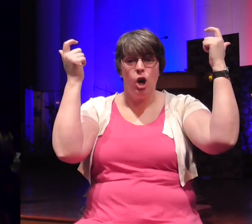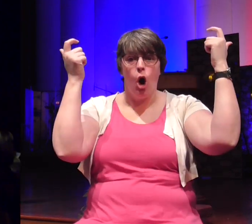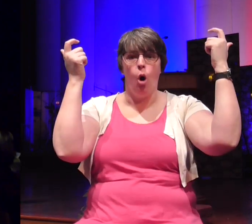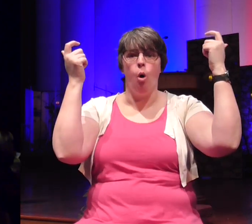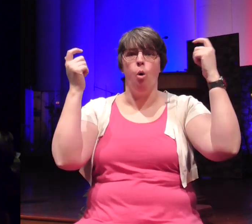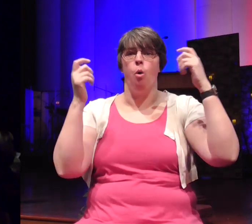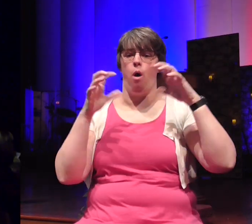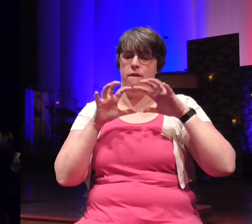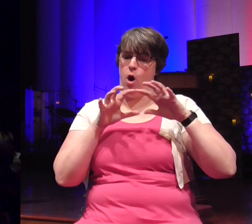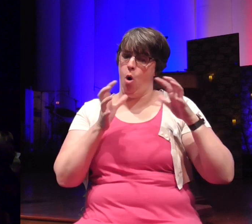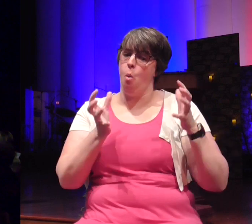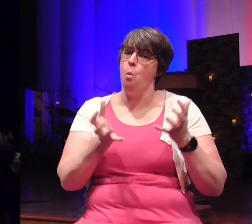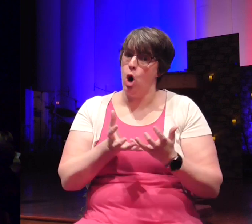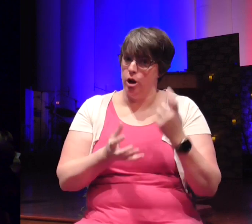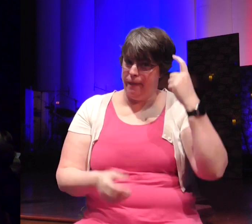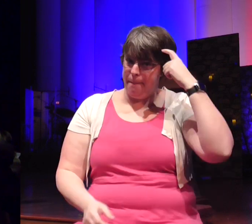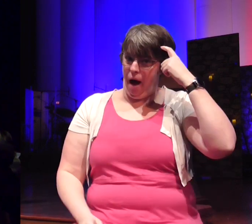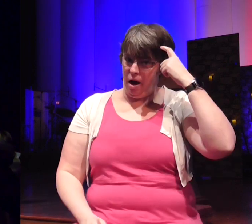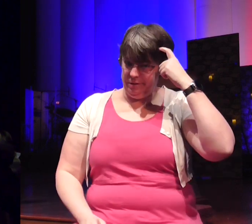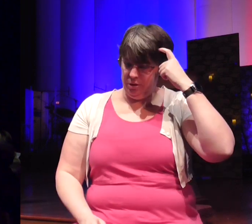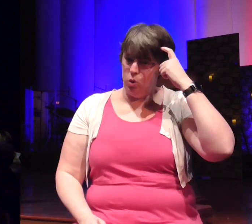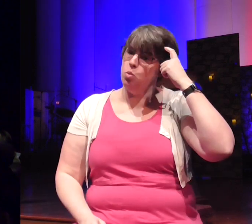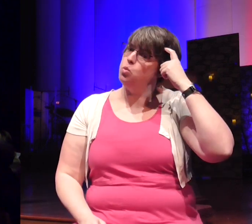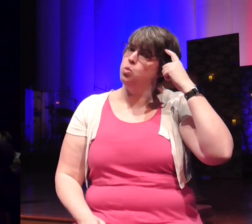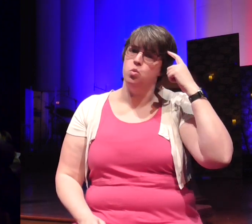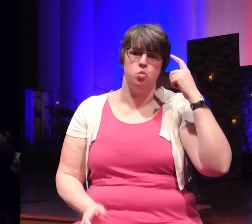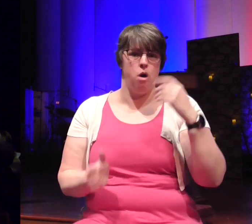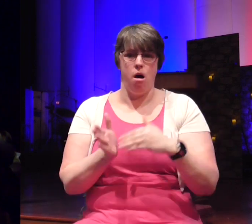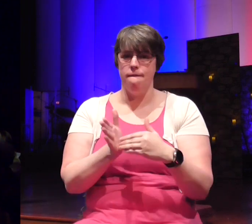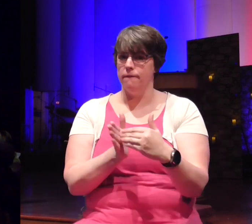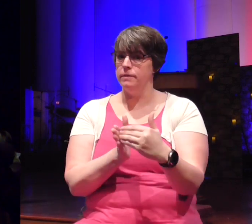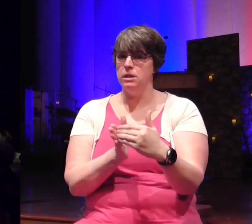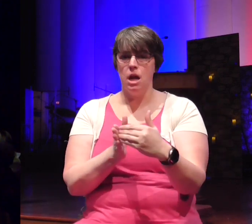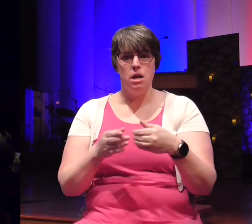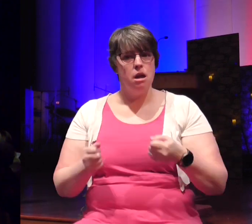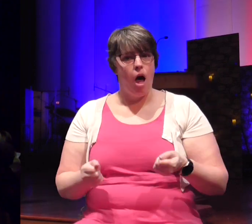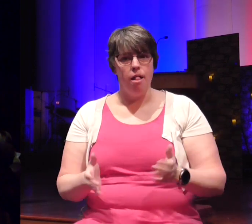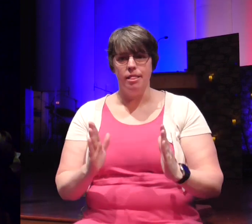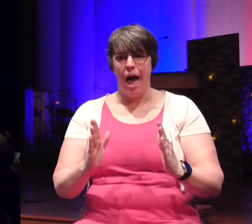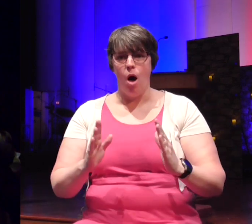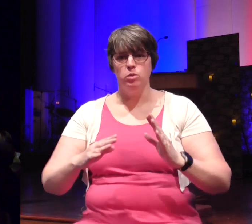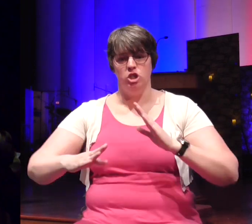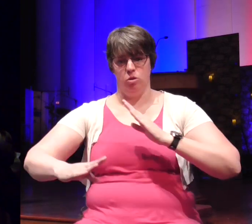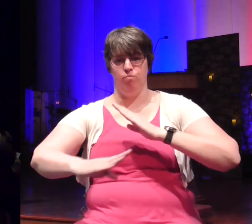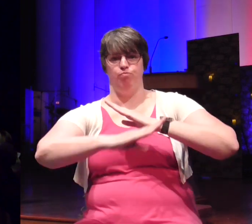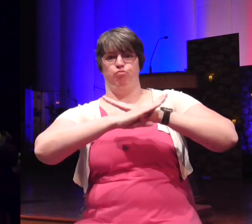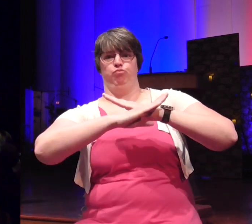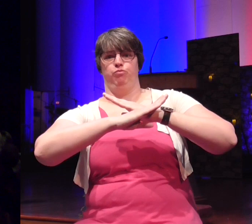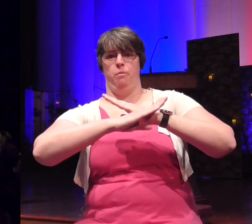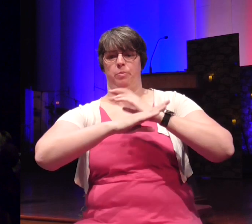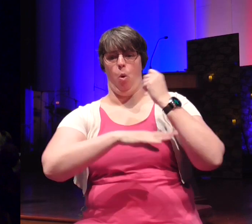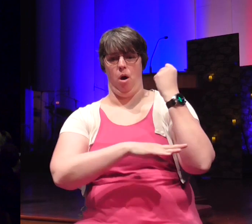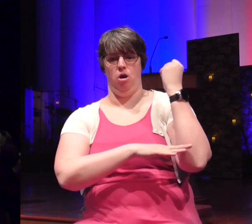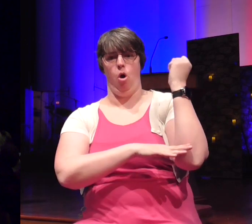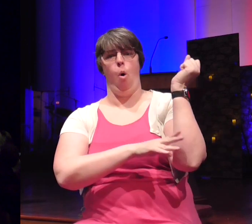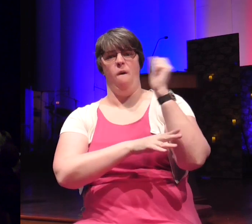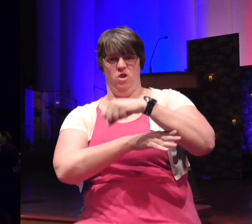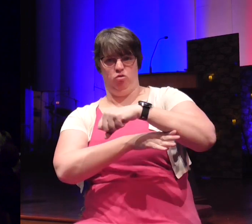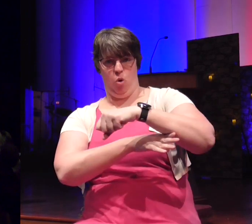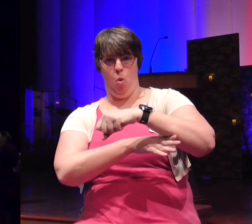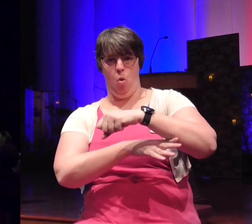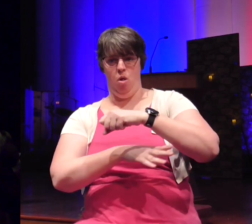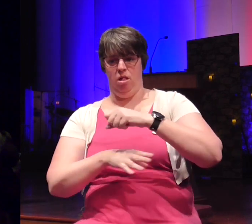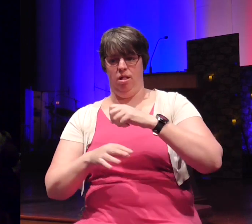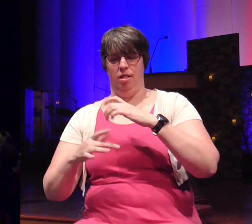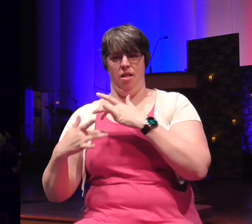worldly mind is so very often allowed to obscure and overrule the call